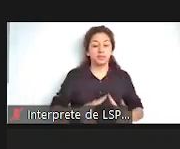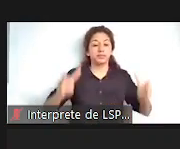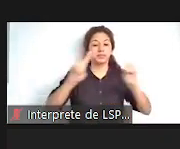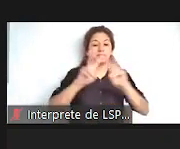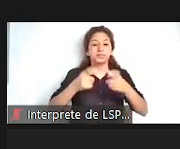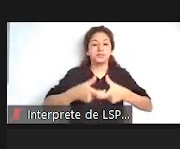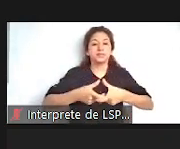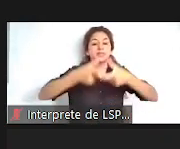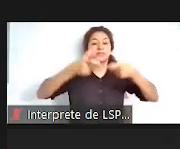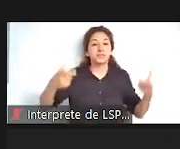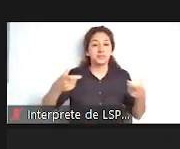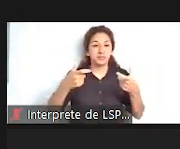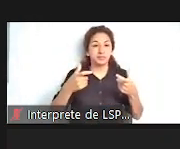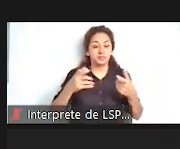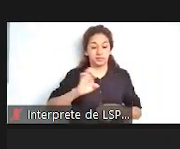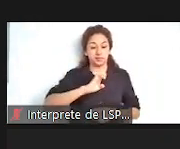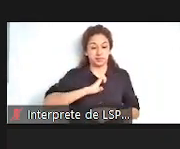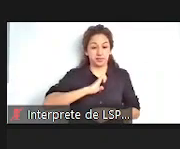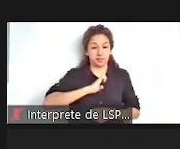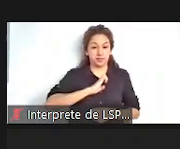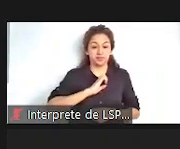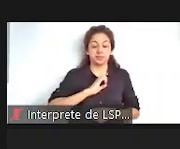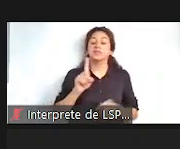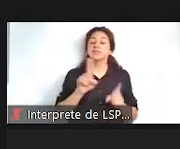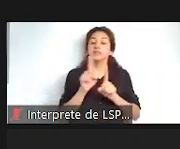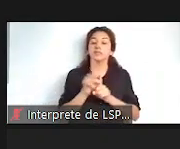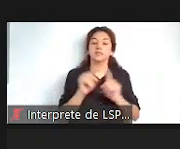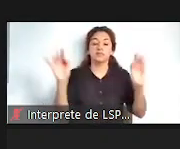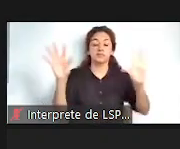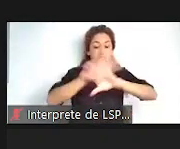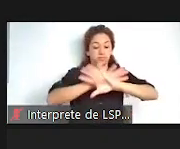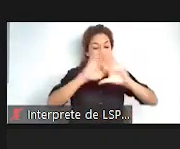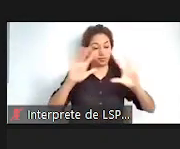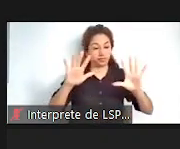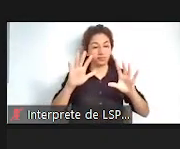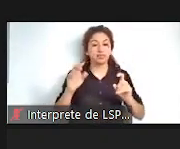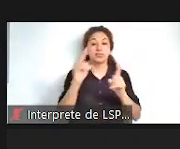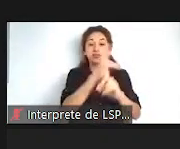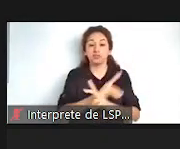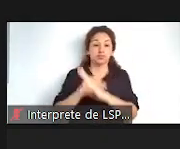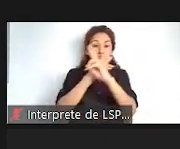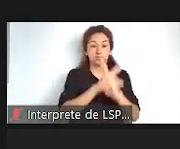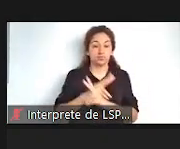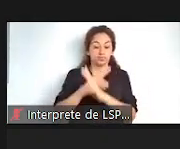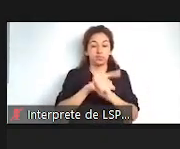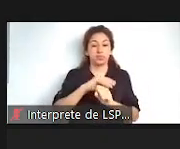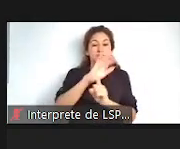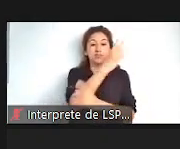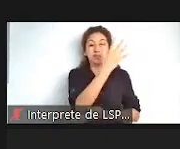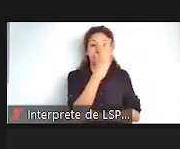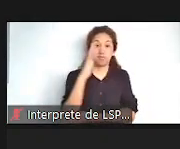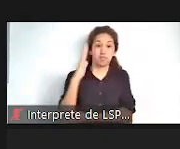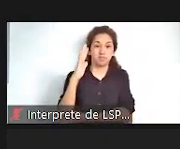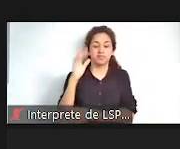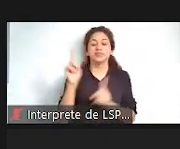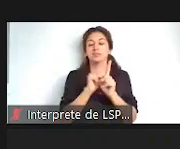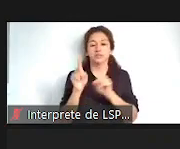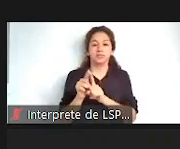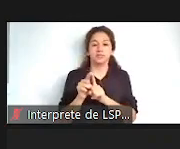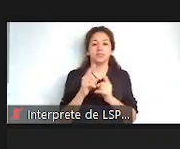principles and values with the highest standards of ethics transparency and integrity stewarding